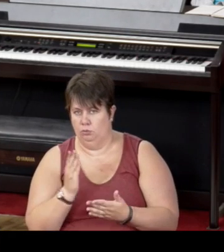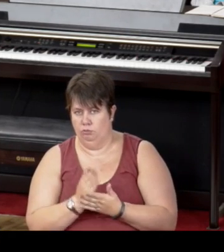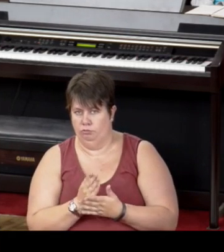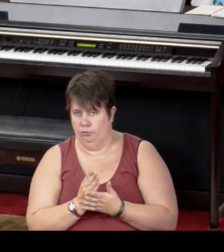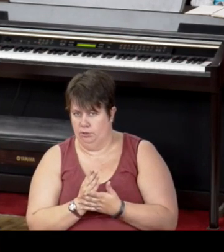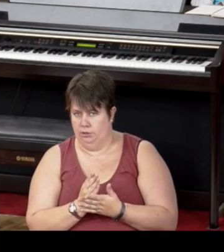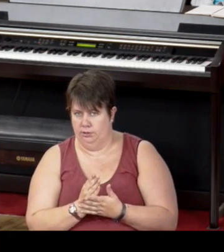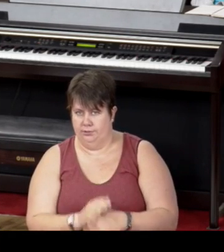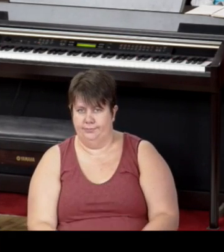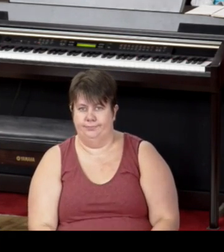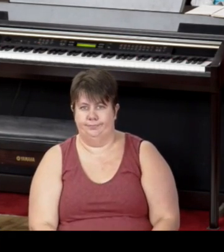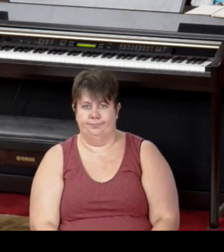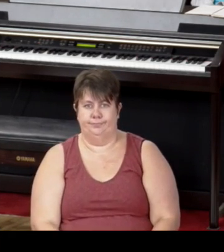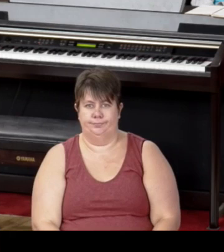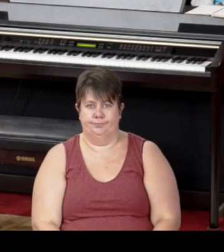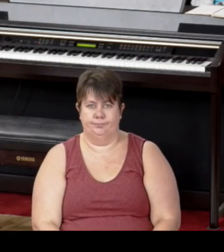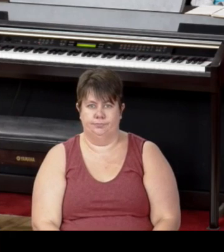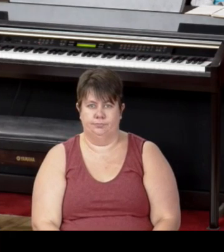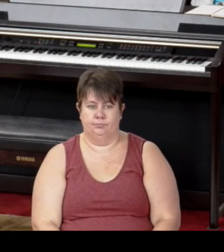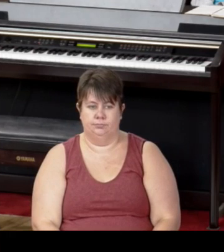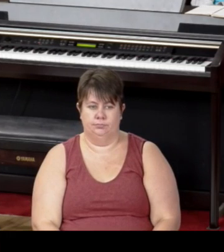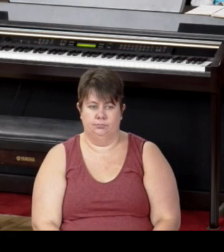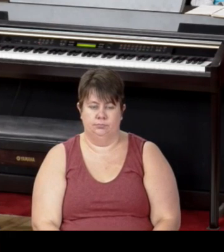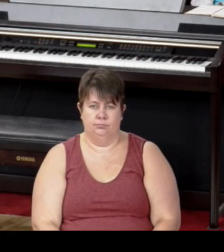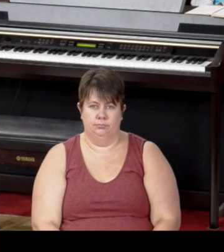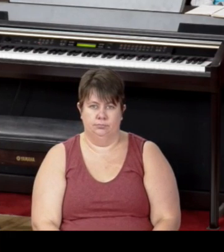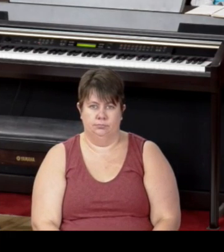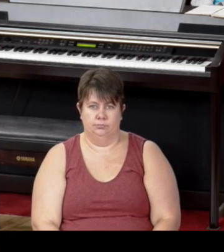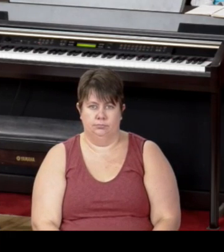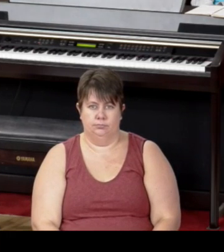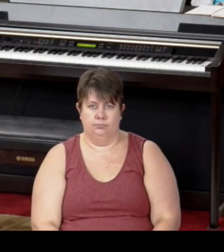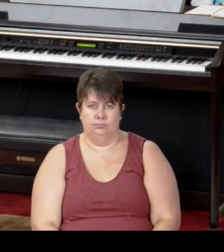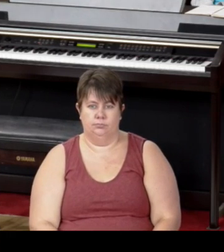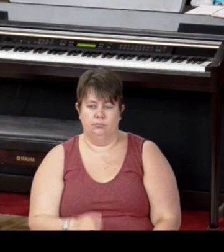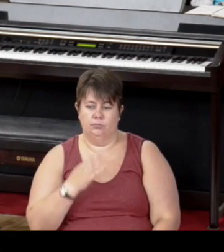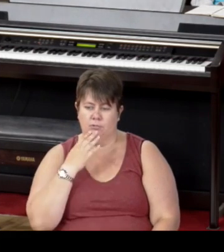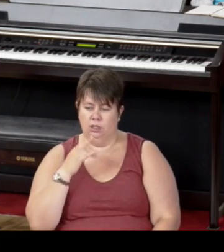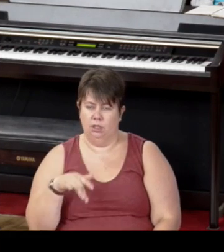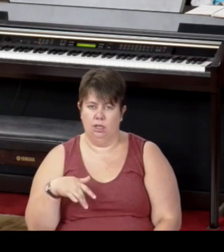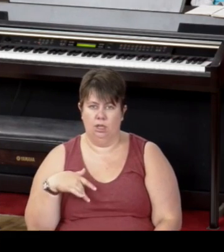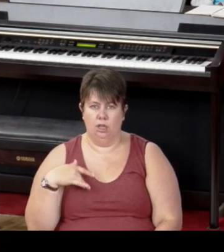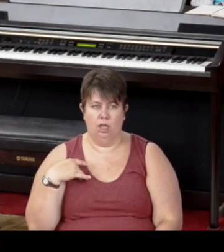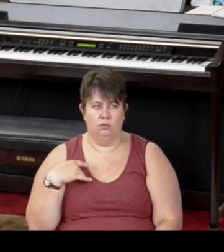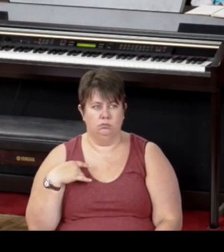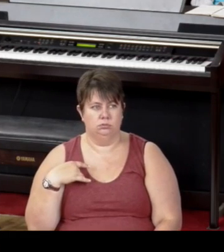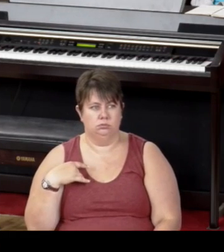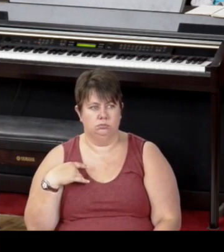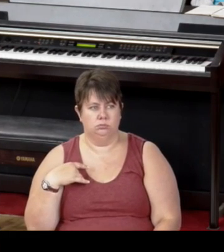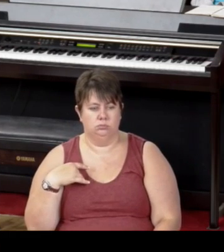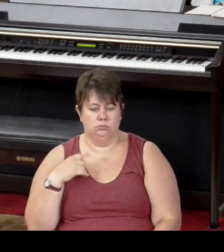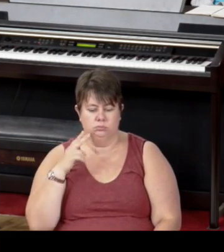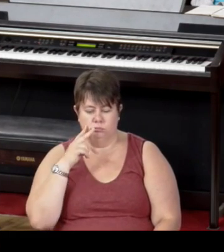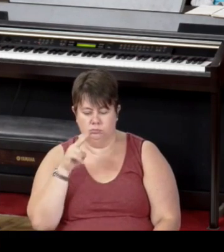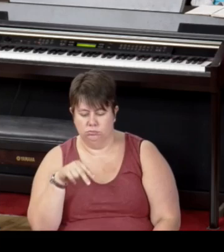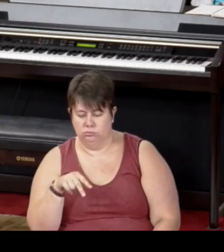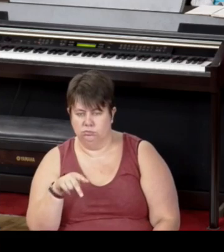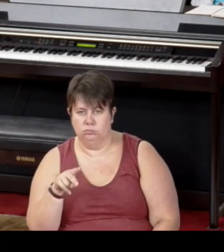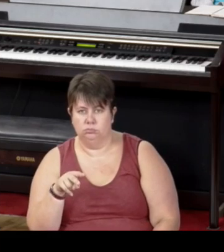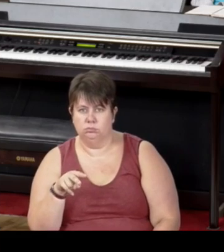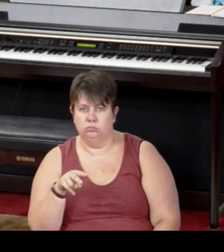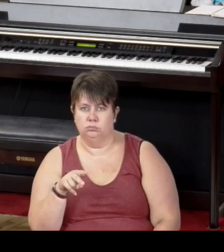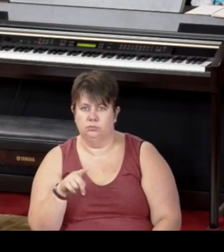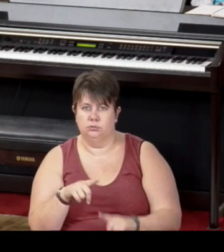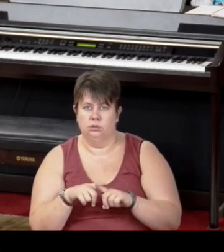that is baseless. Their lives do not reflect the faith that they say they have. And so